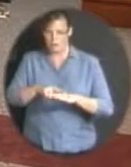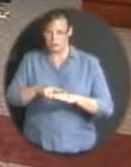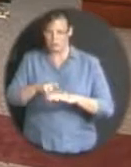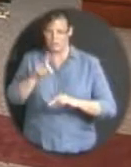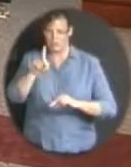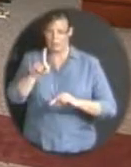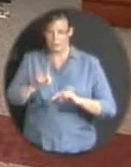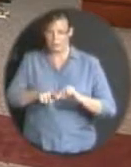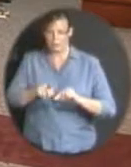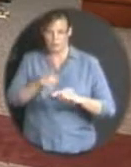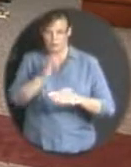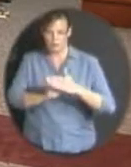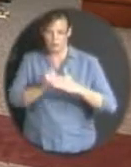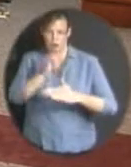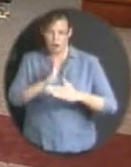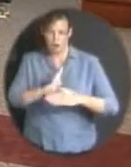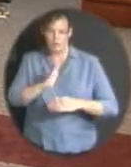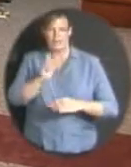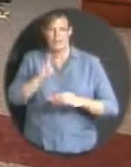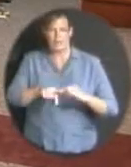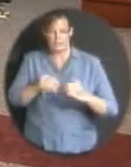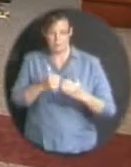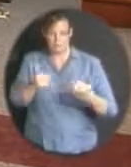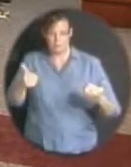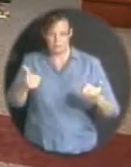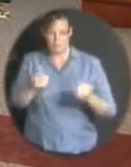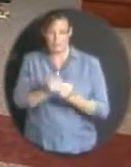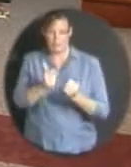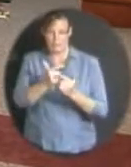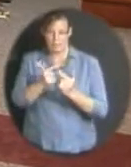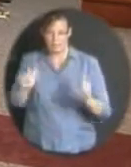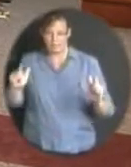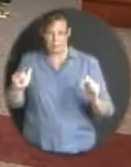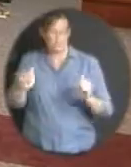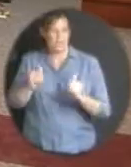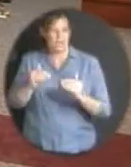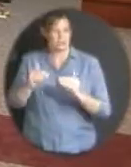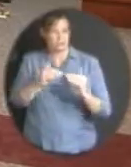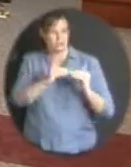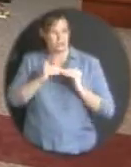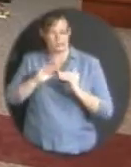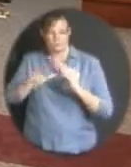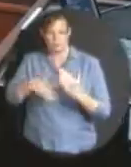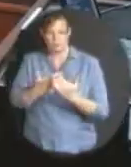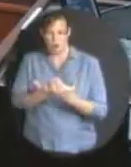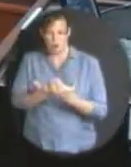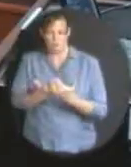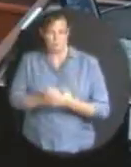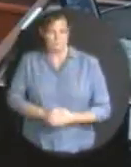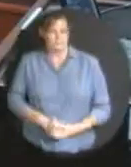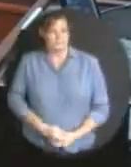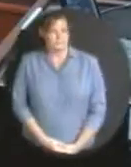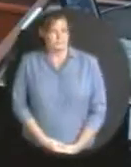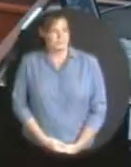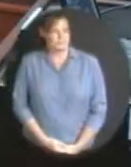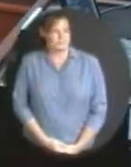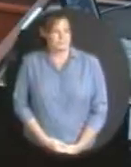one nation, under God, indivisible, with liberty and justice for all.